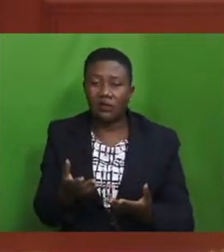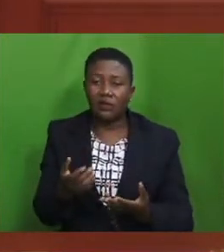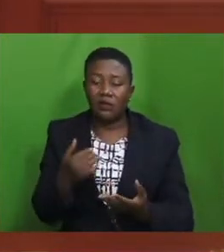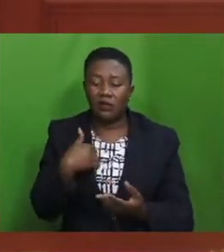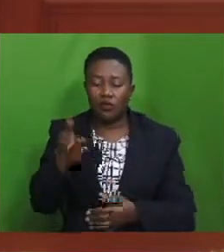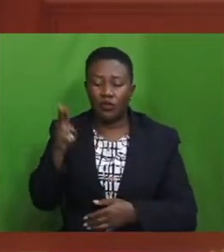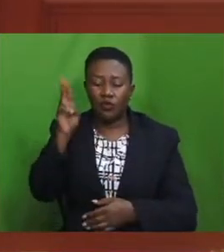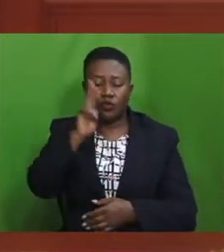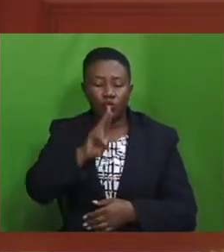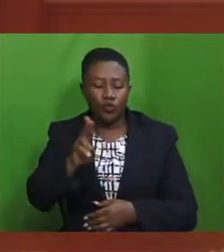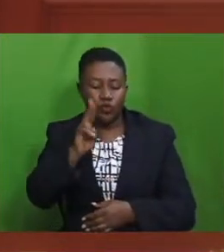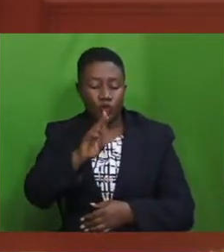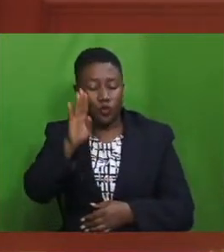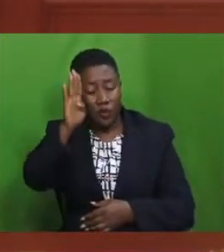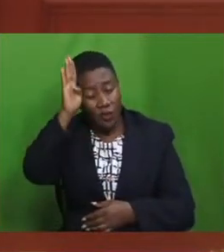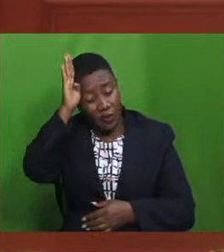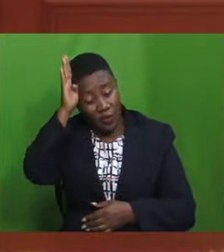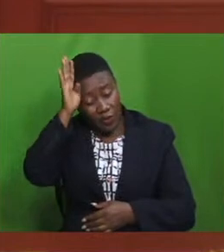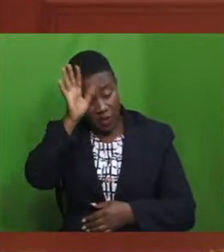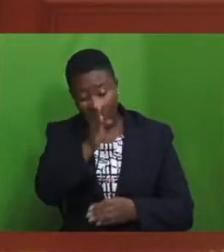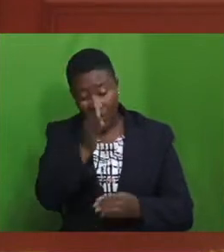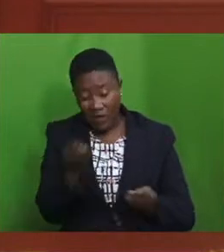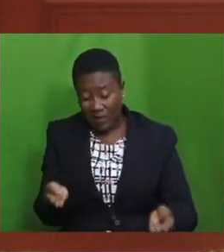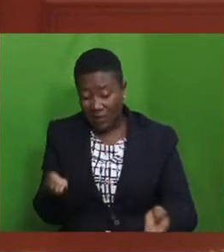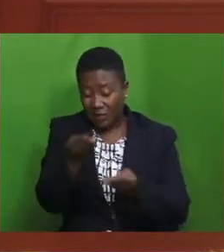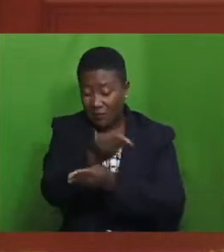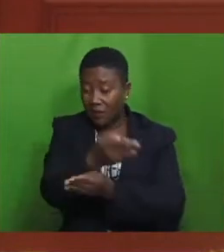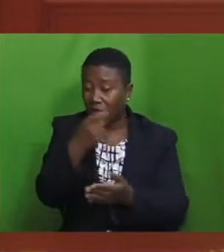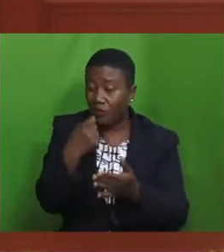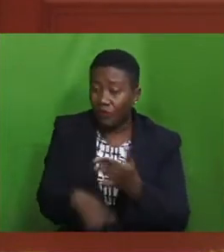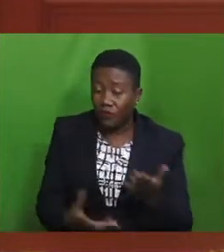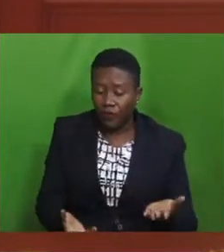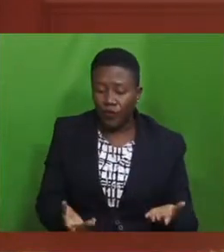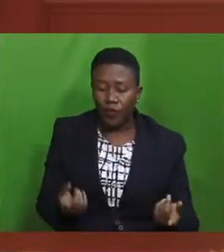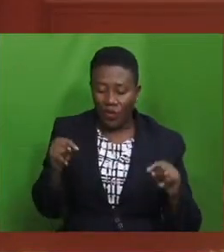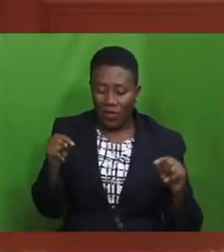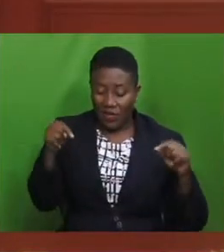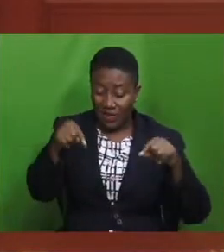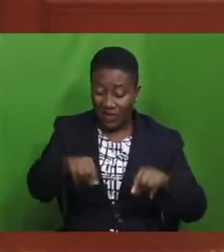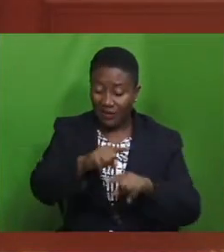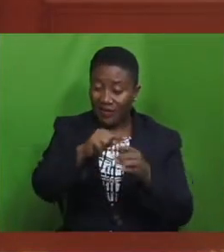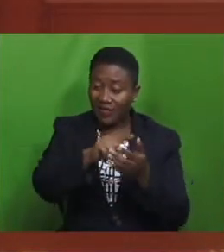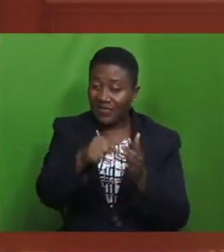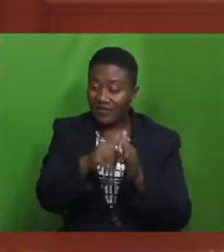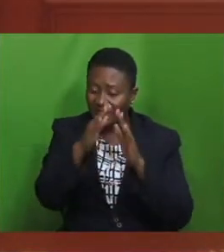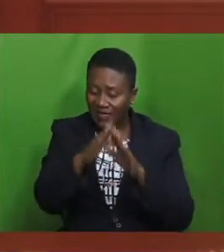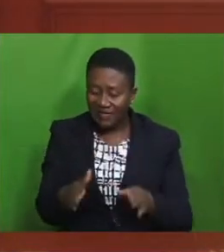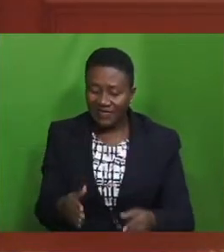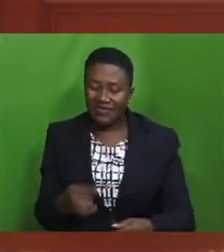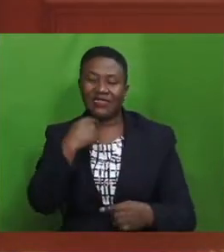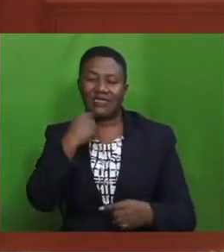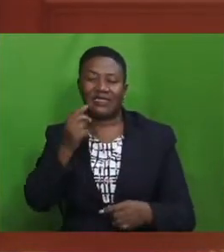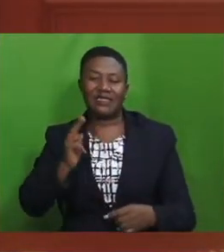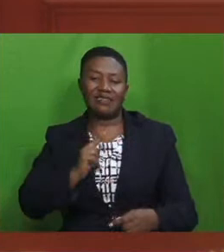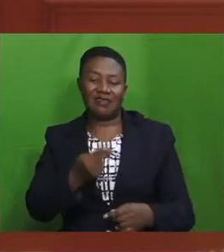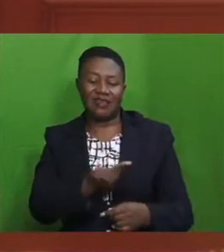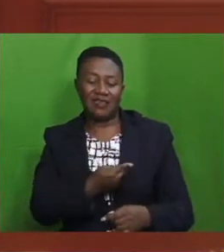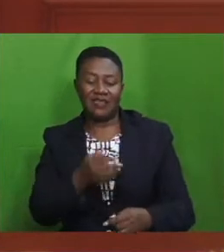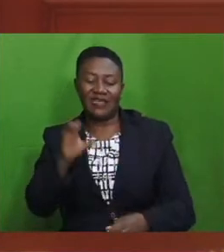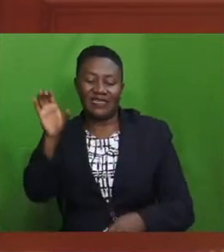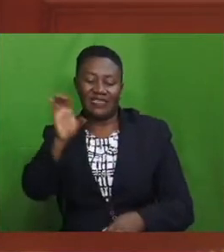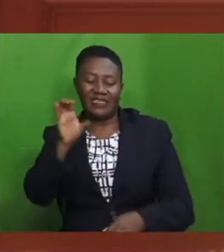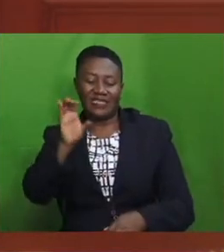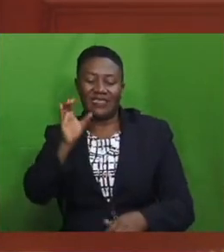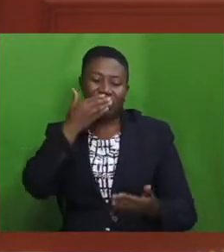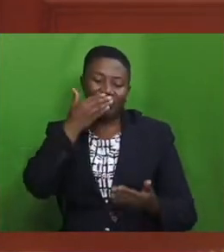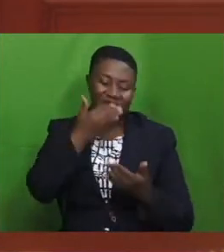Dr. Mahmoud Bawumia exchange rate. And Mr. Speaker, when they come to this house and tell us that the city is doing